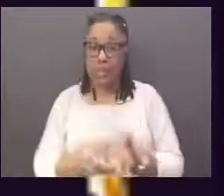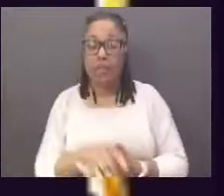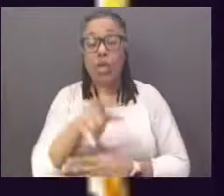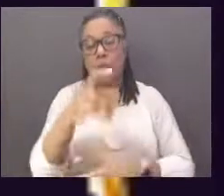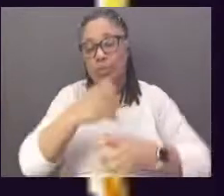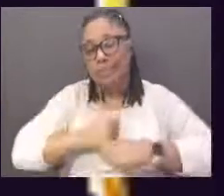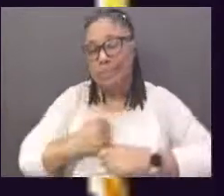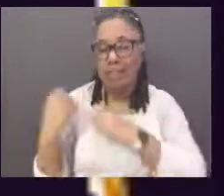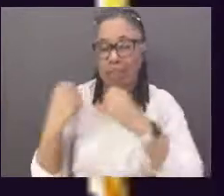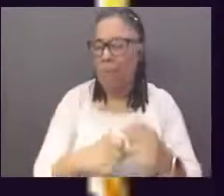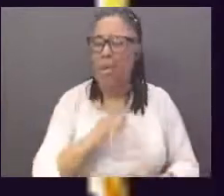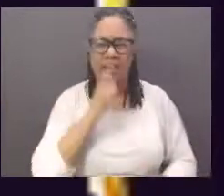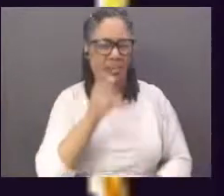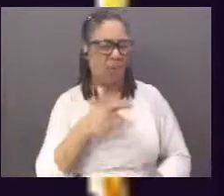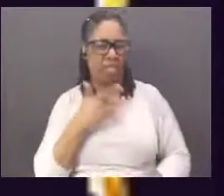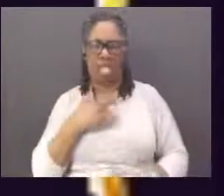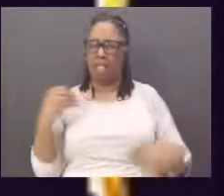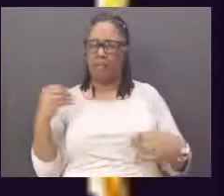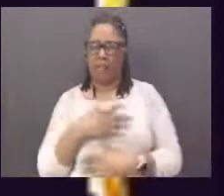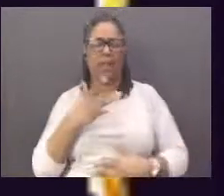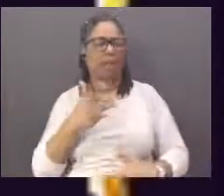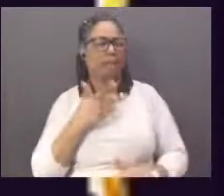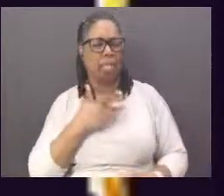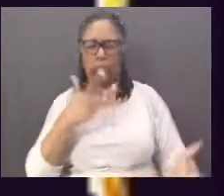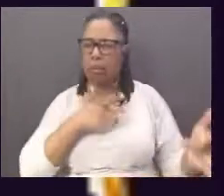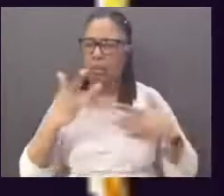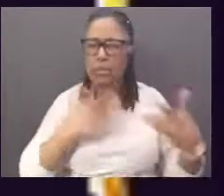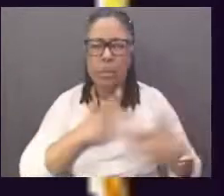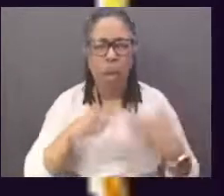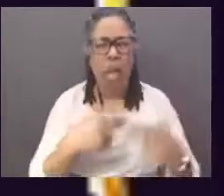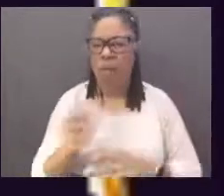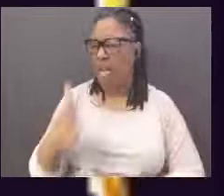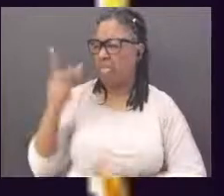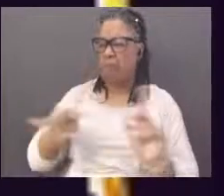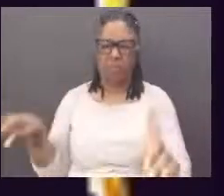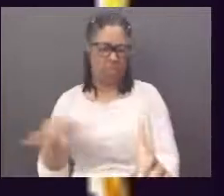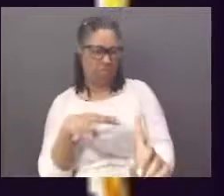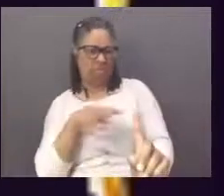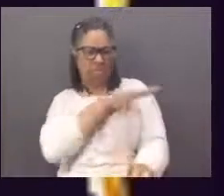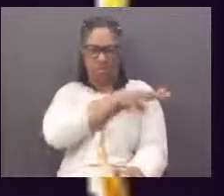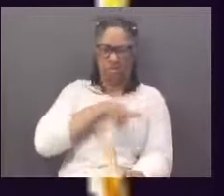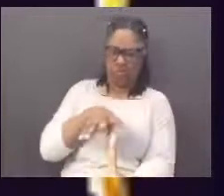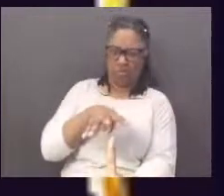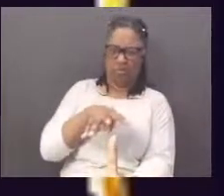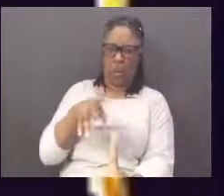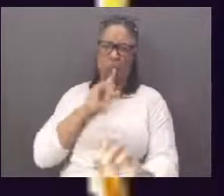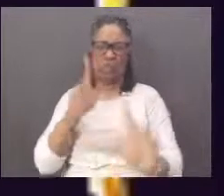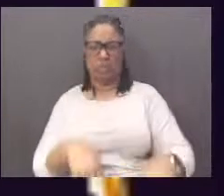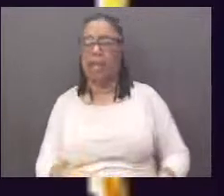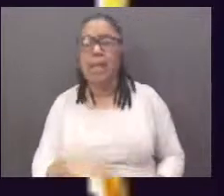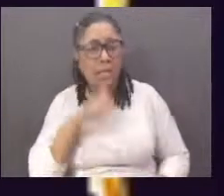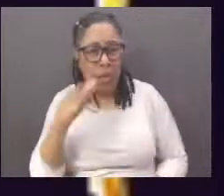you be afraid or concerned about how people will react to a real move of the Holy Spirit.